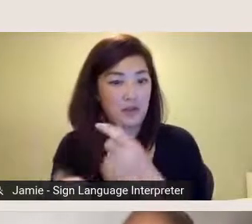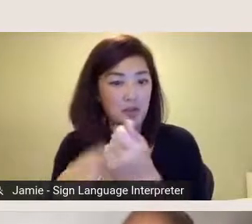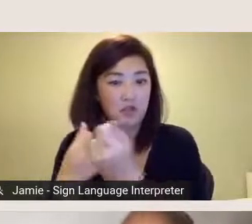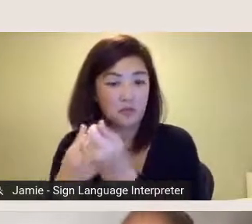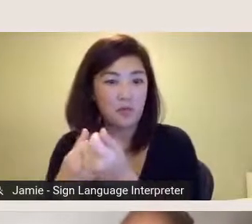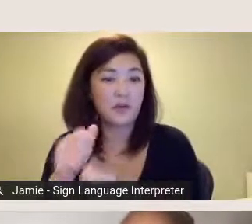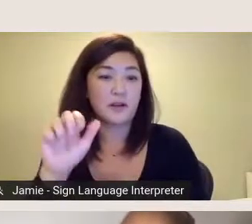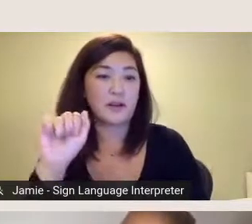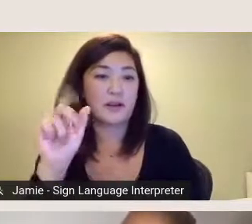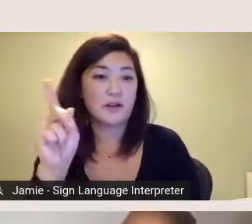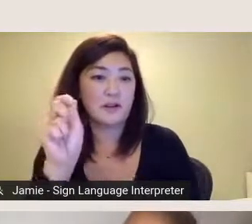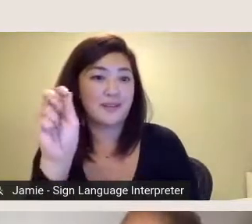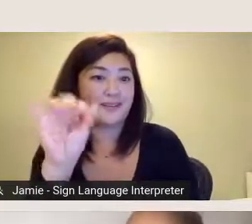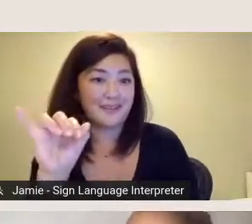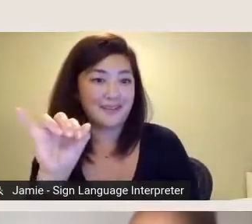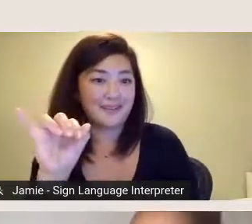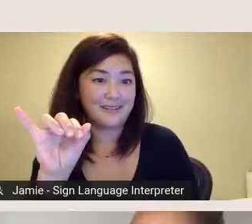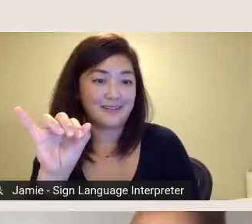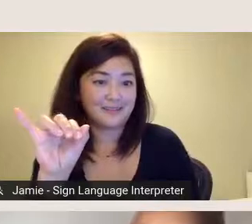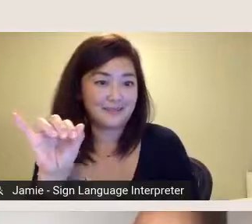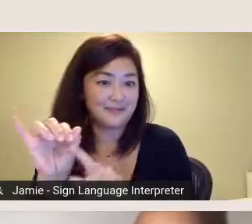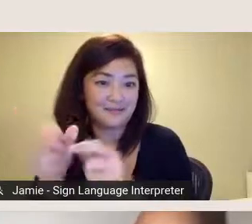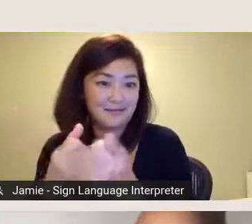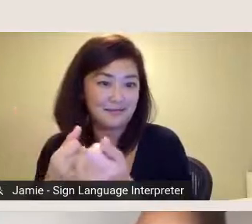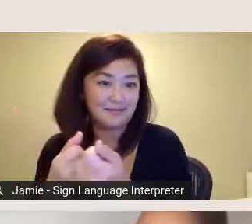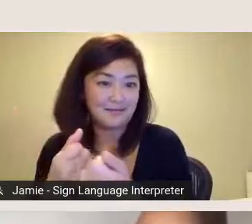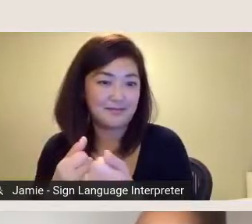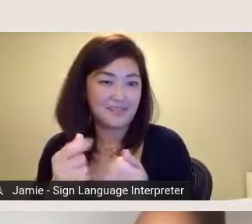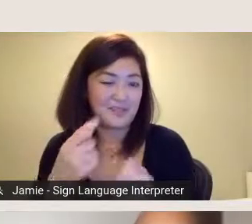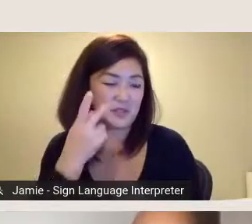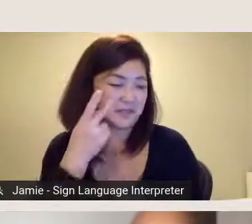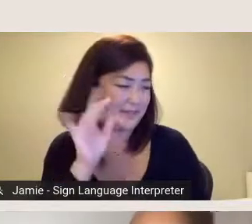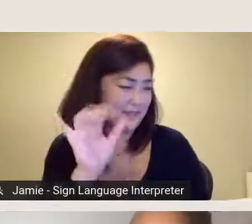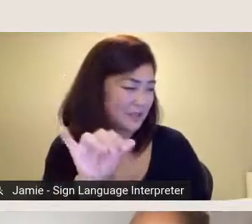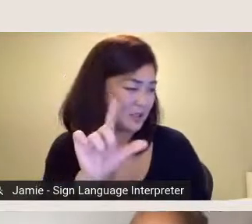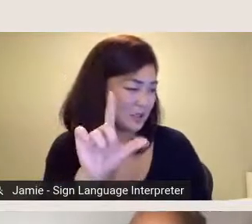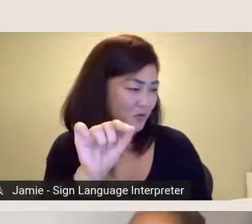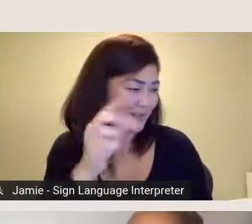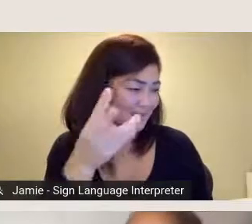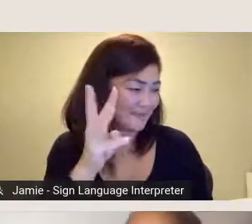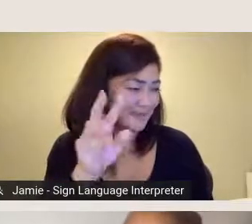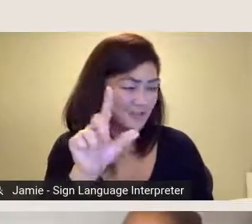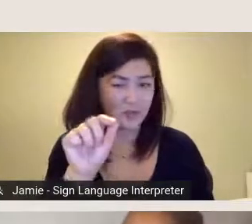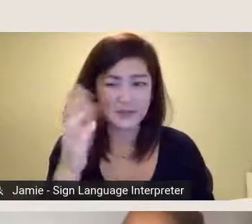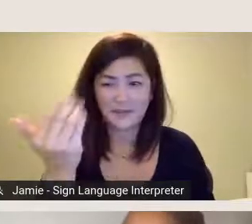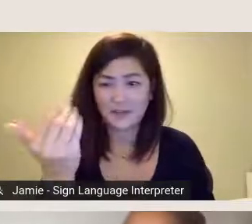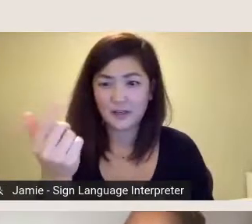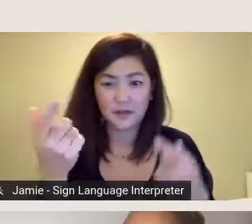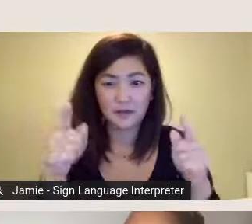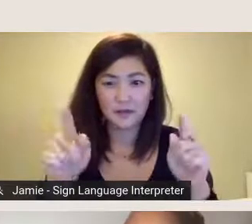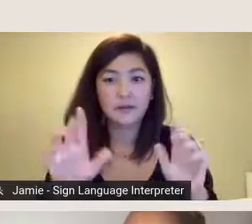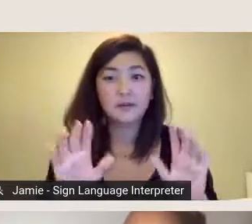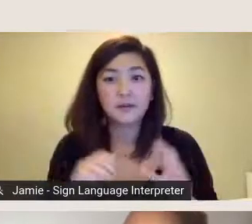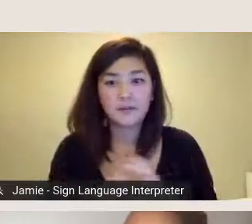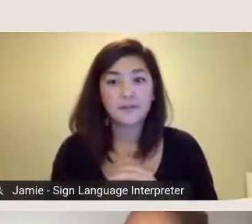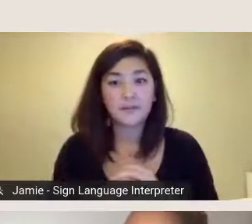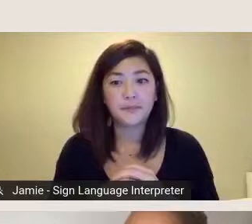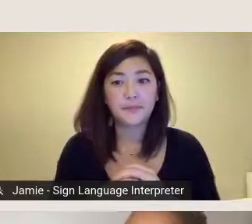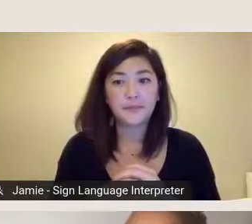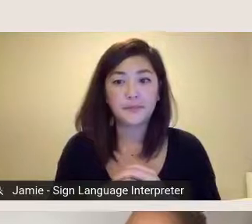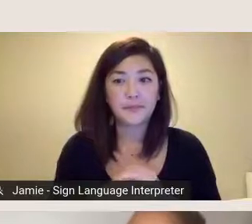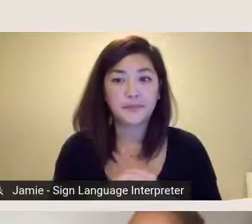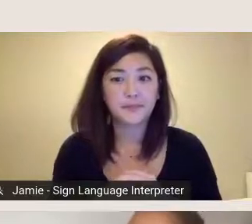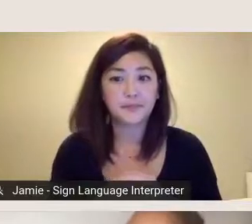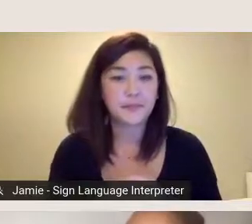snapshot into organizing in 2016 or 2015 or whenever it was, And that to me is fascinating as an archive, to